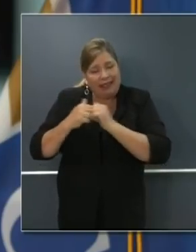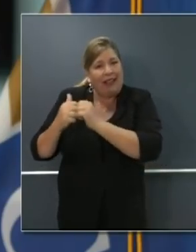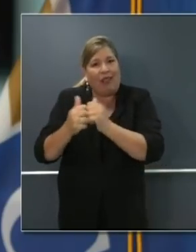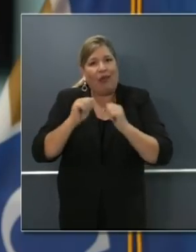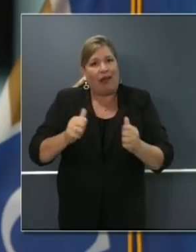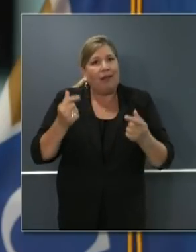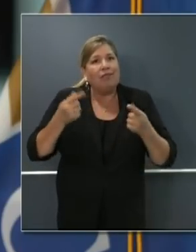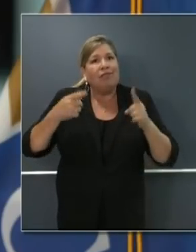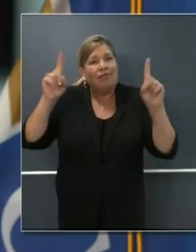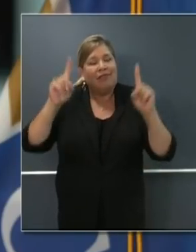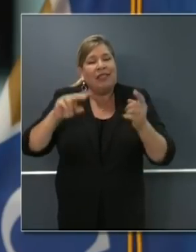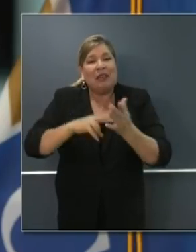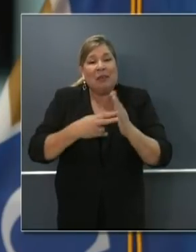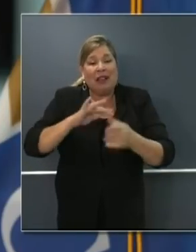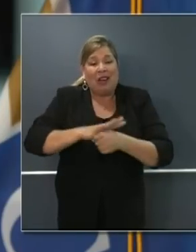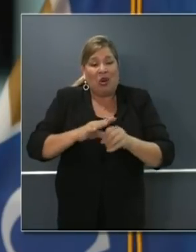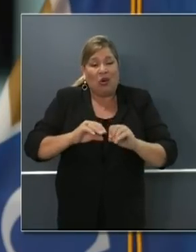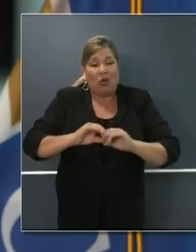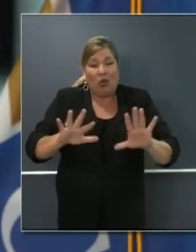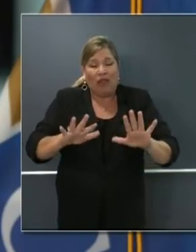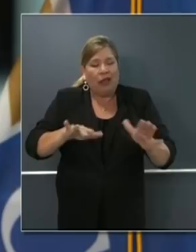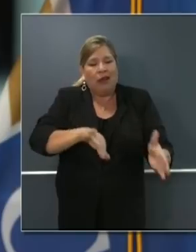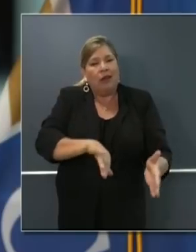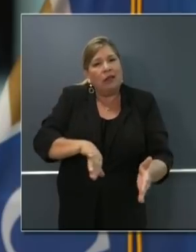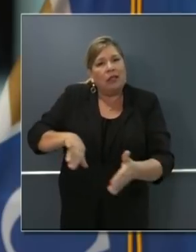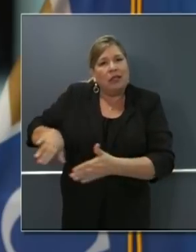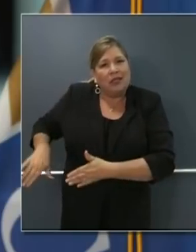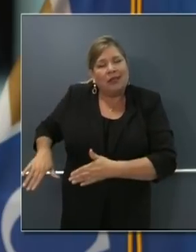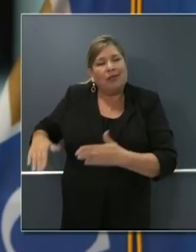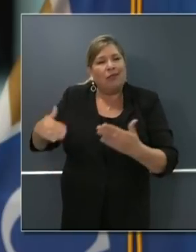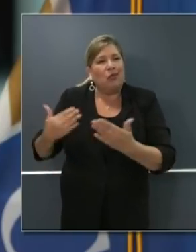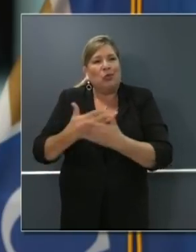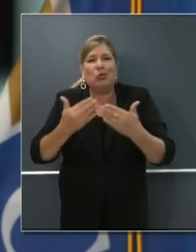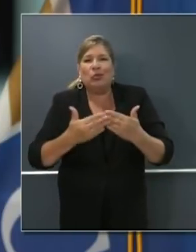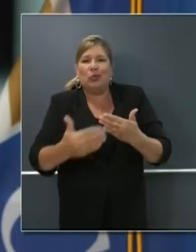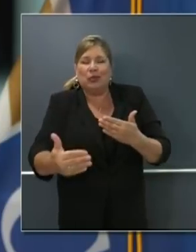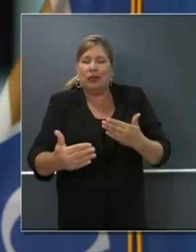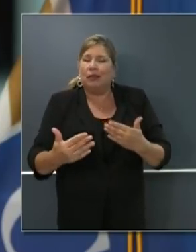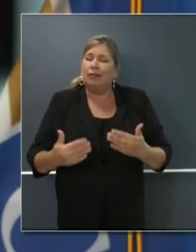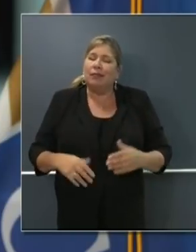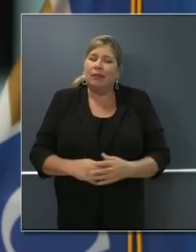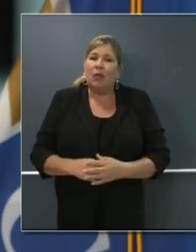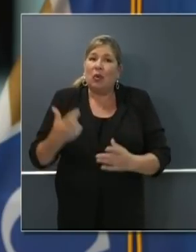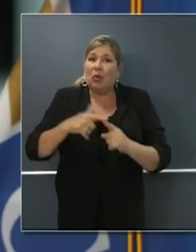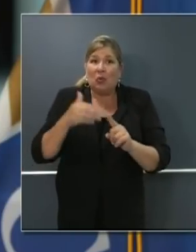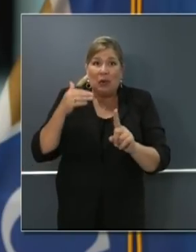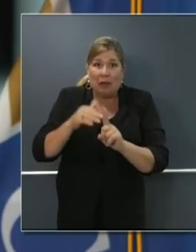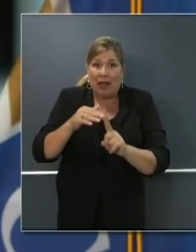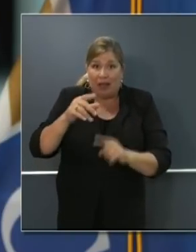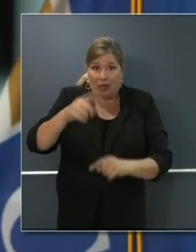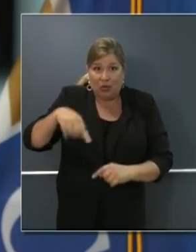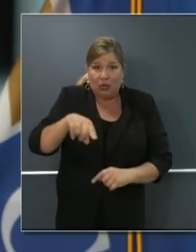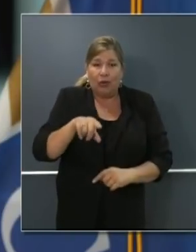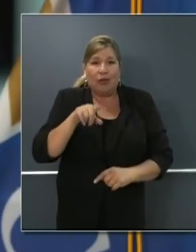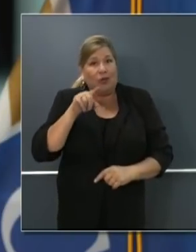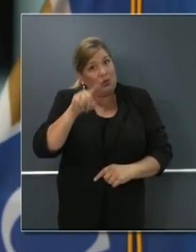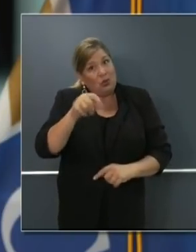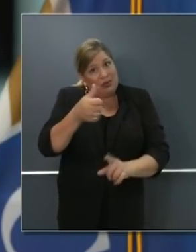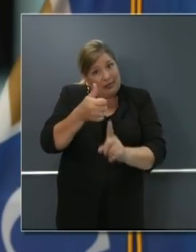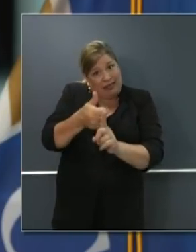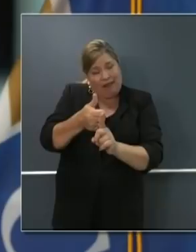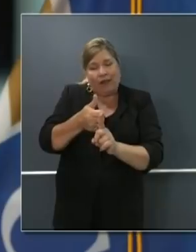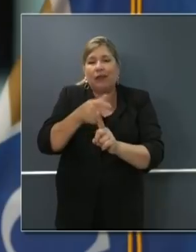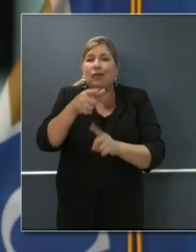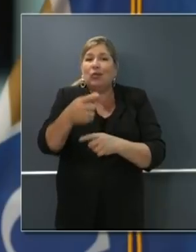this pandemic behind us, this disease behind us. And always, let me just remind you, you can continue